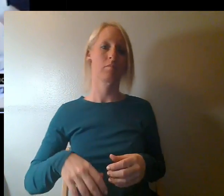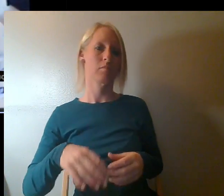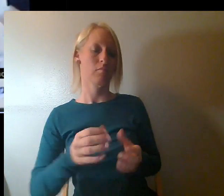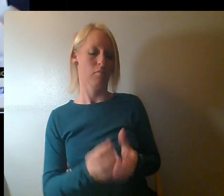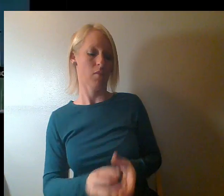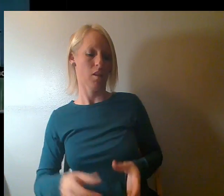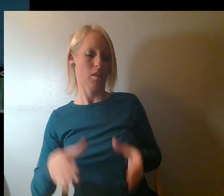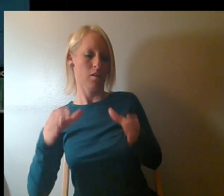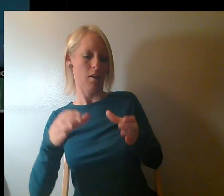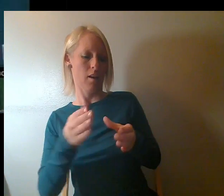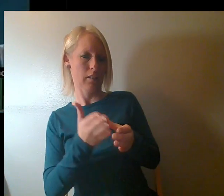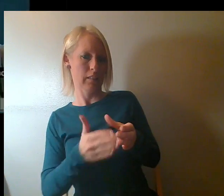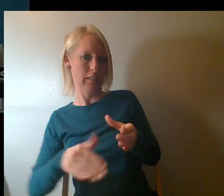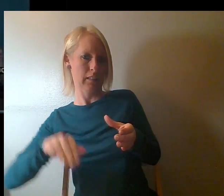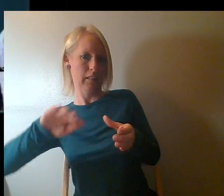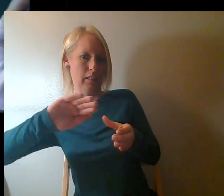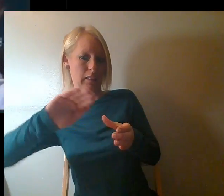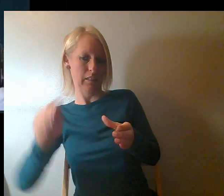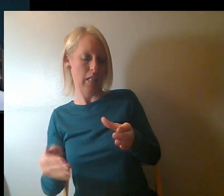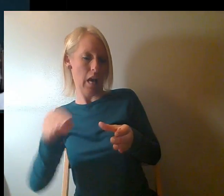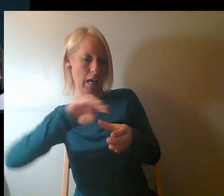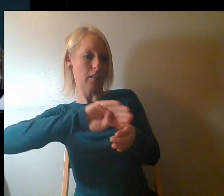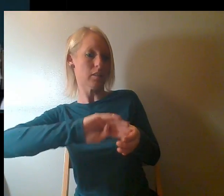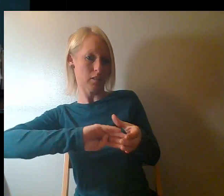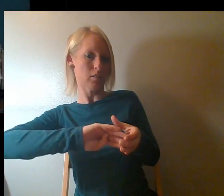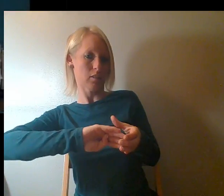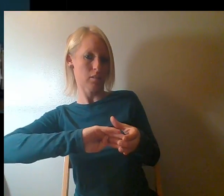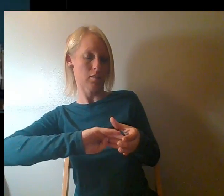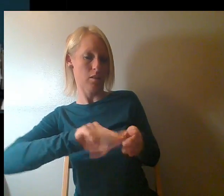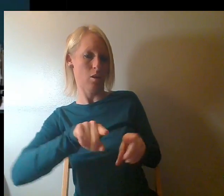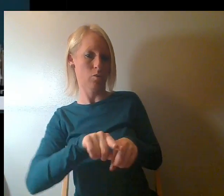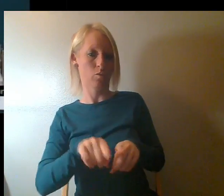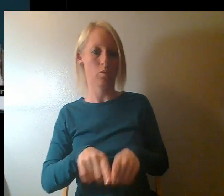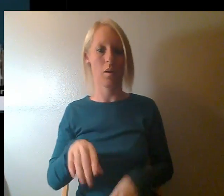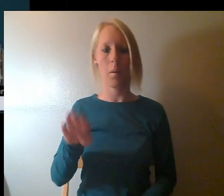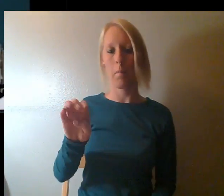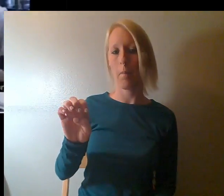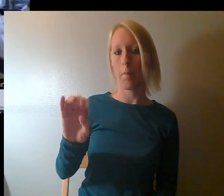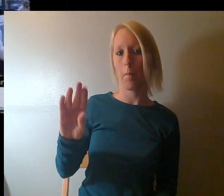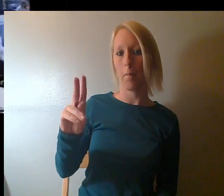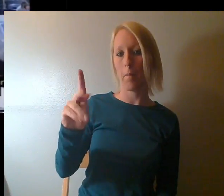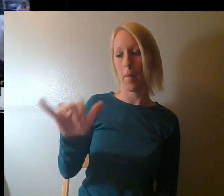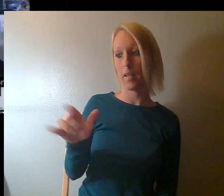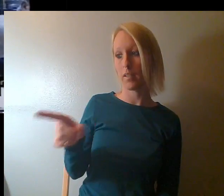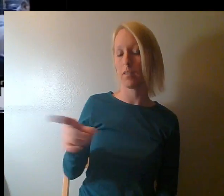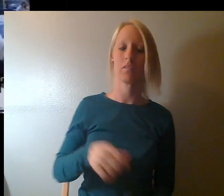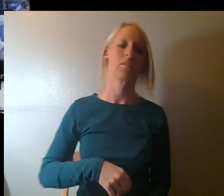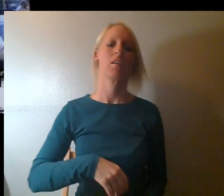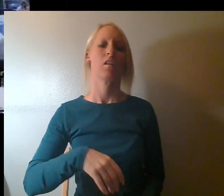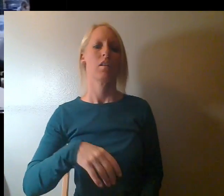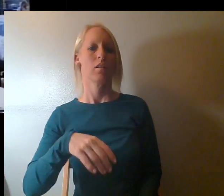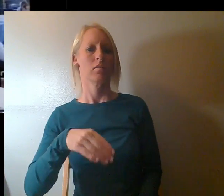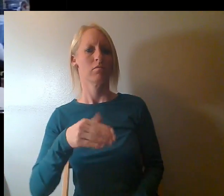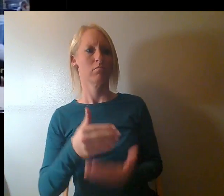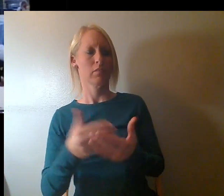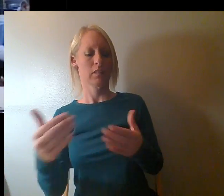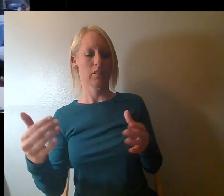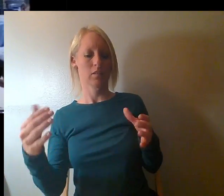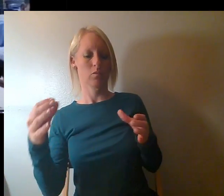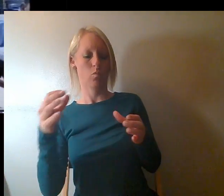right. Maybe see if we can. Let's hear Becky's Is description. it like the material with the chemicals or whatever is in there is spreading